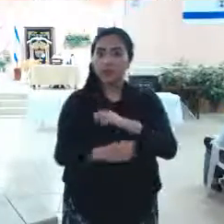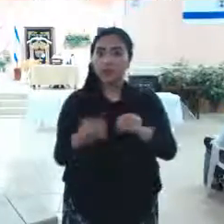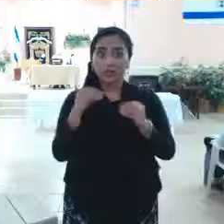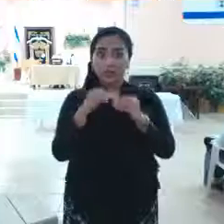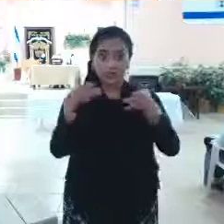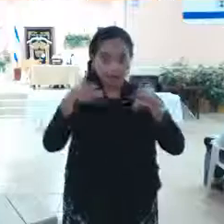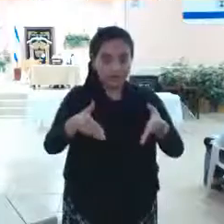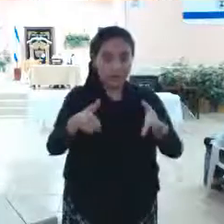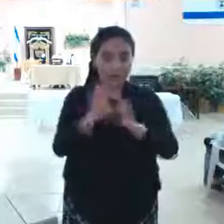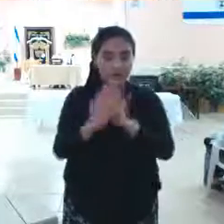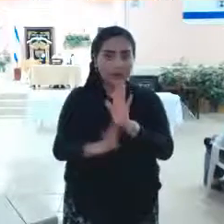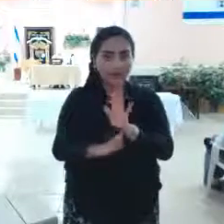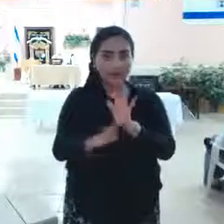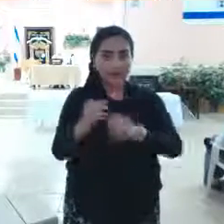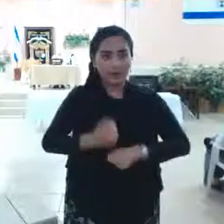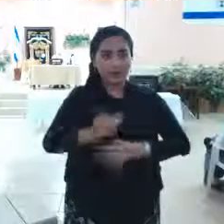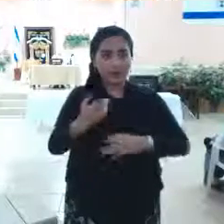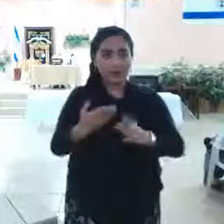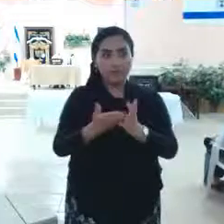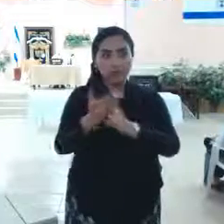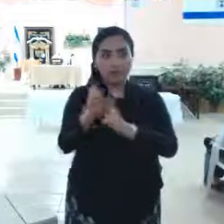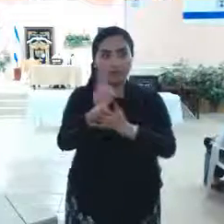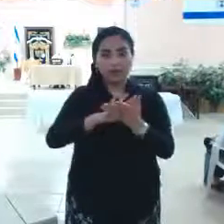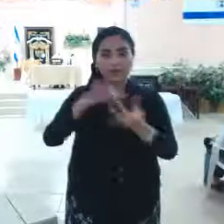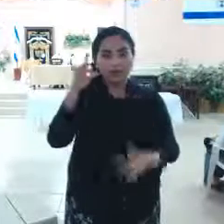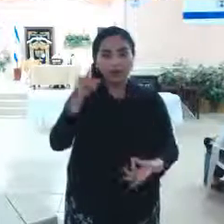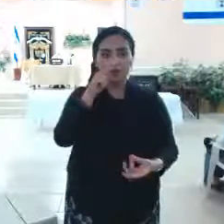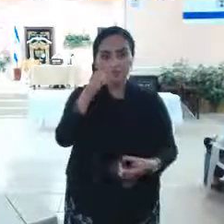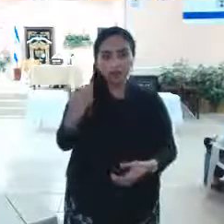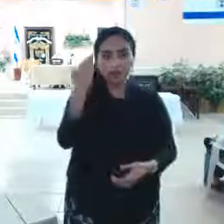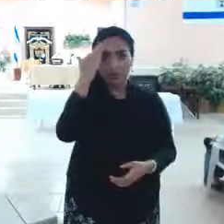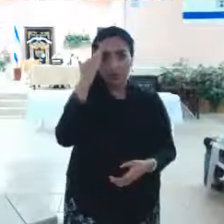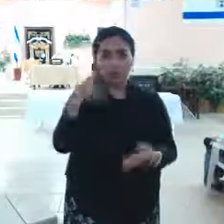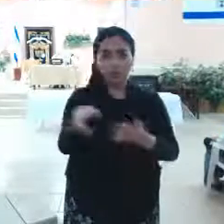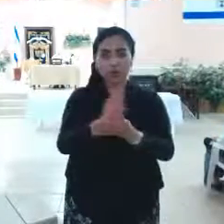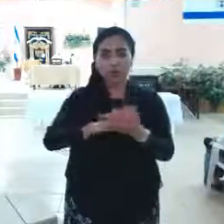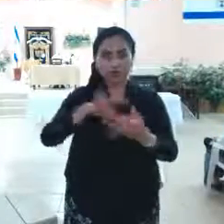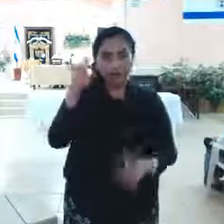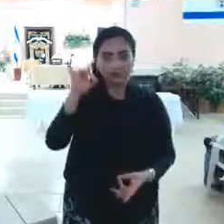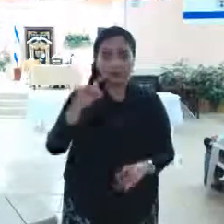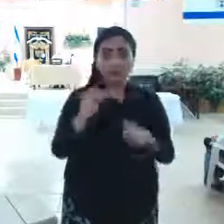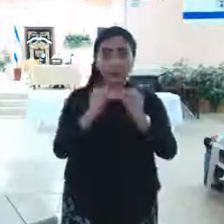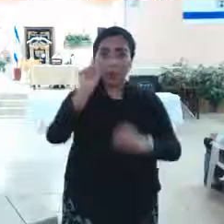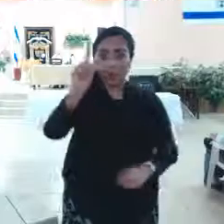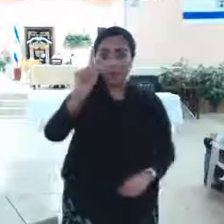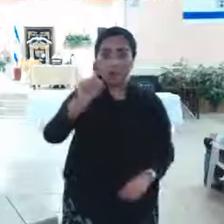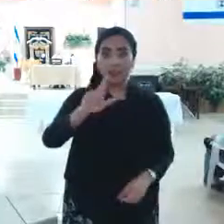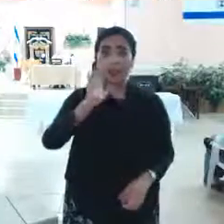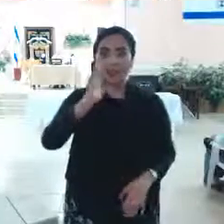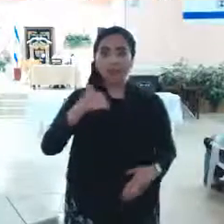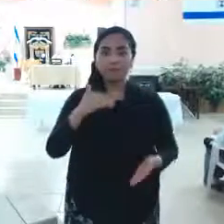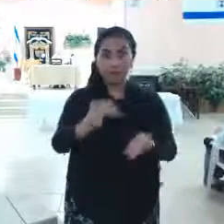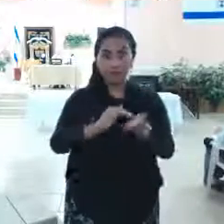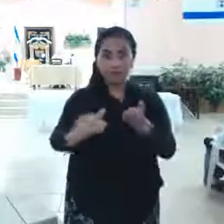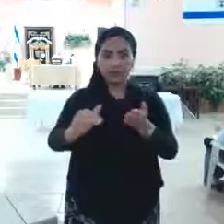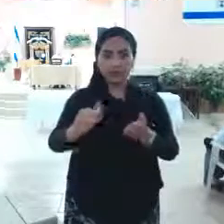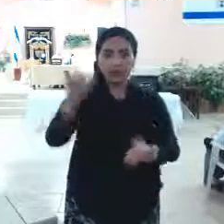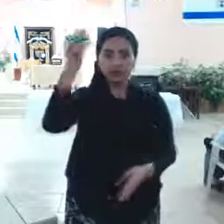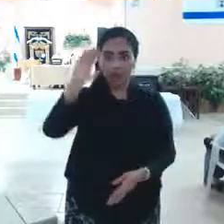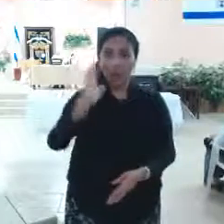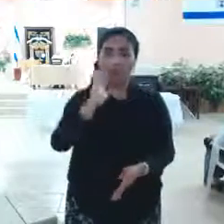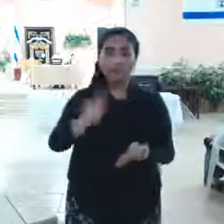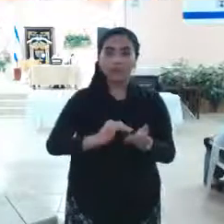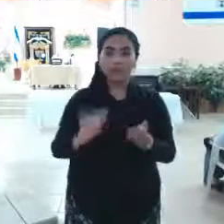they took a Pesach? According to the Bible, inspired by the Ruach HaKodesh, you knew it as Holy Spirit. 1, they could be forgiven